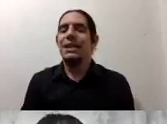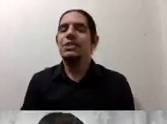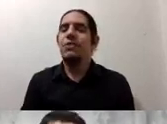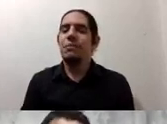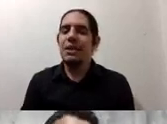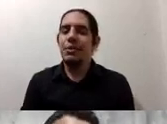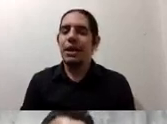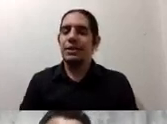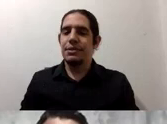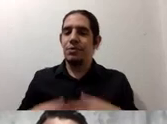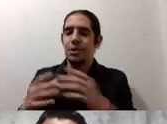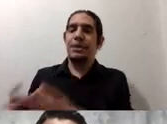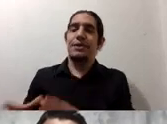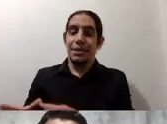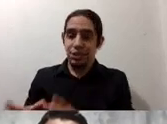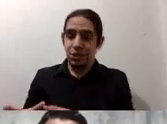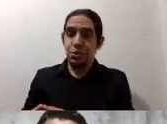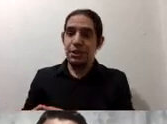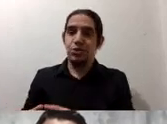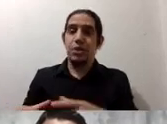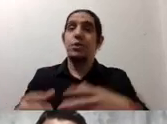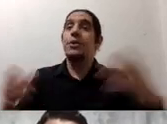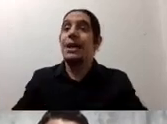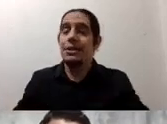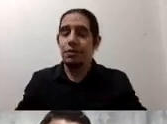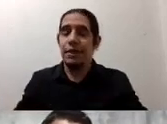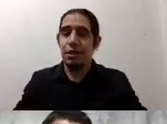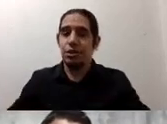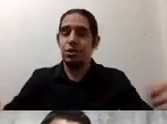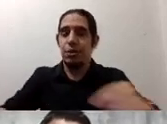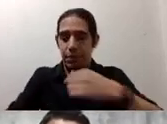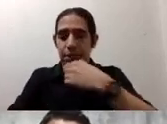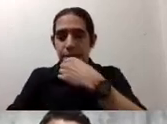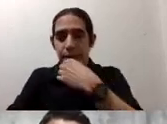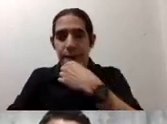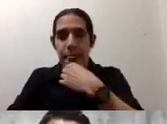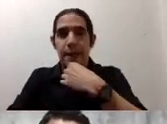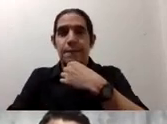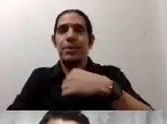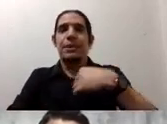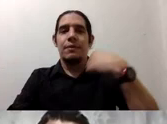may at least familiarize their students with other kinds of English, right?